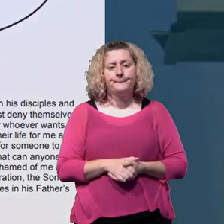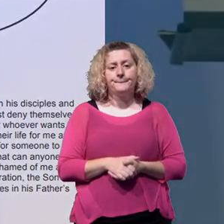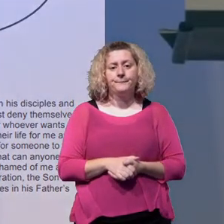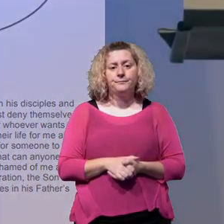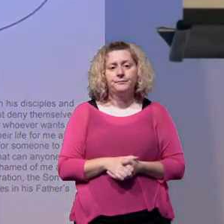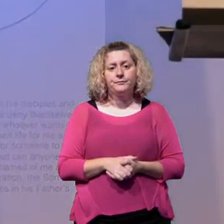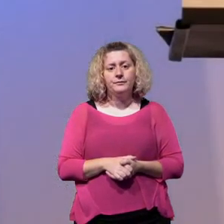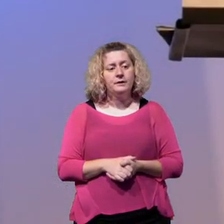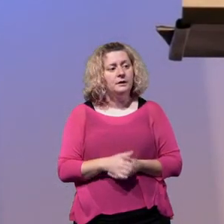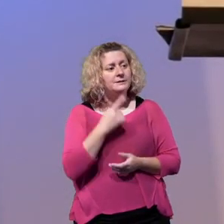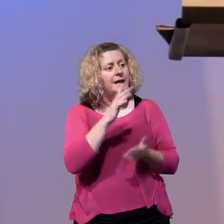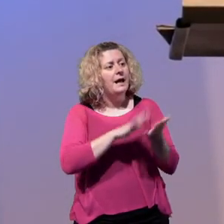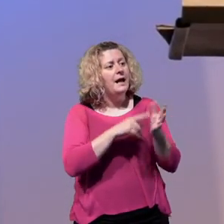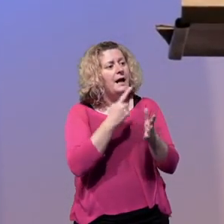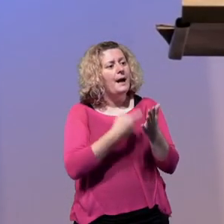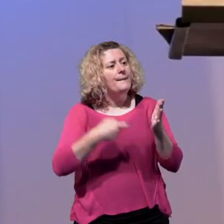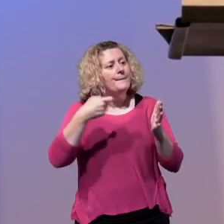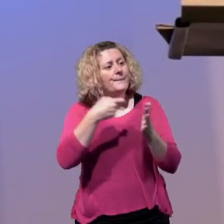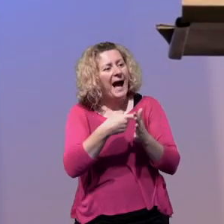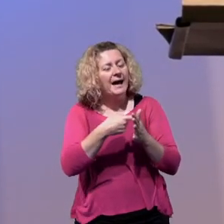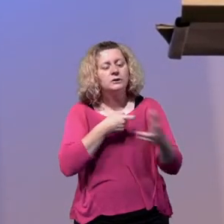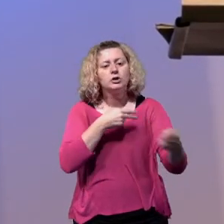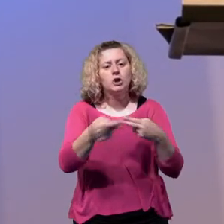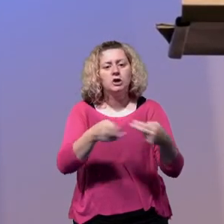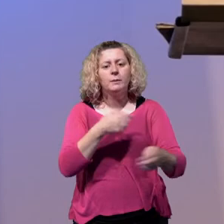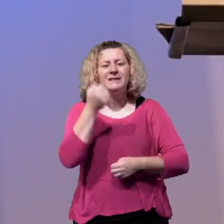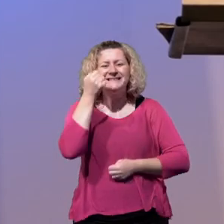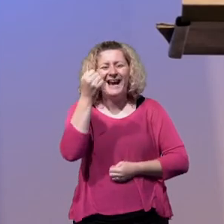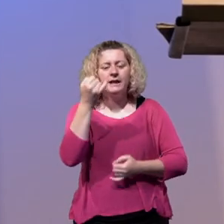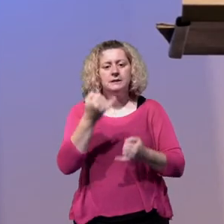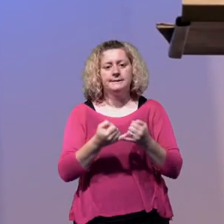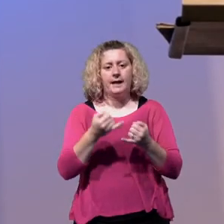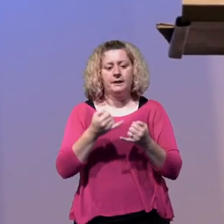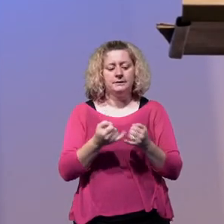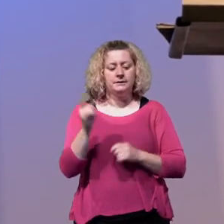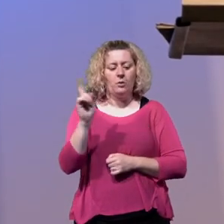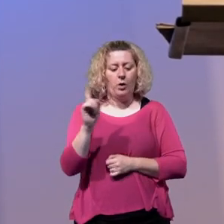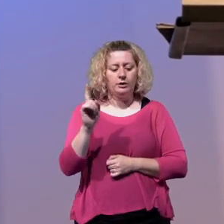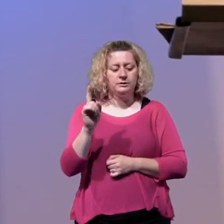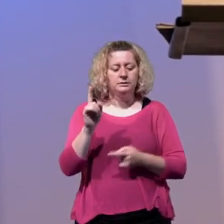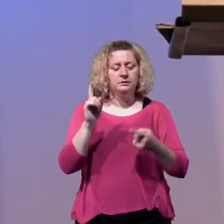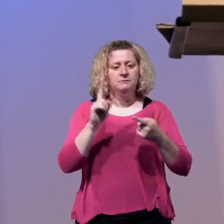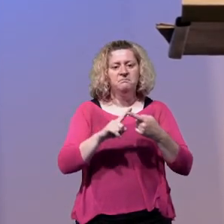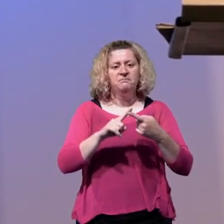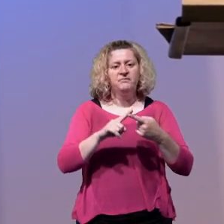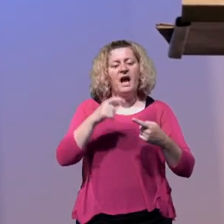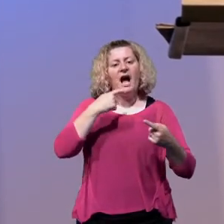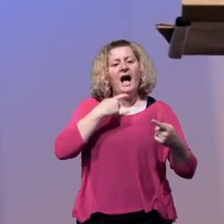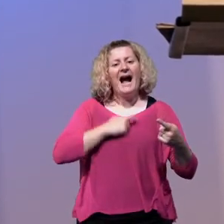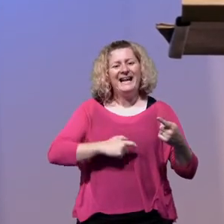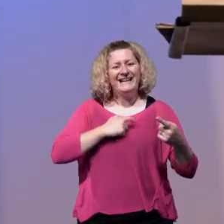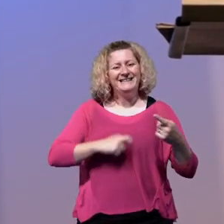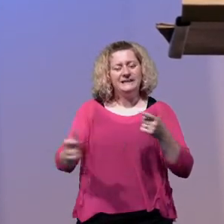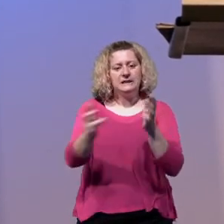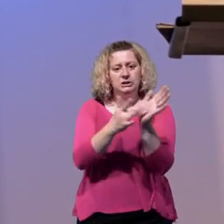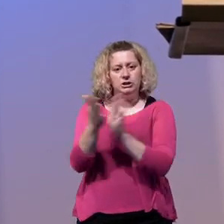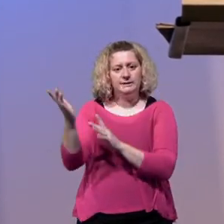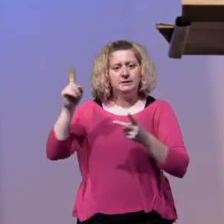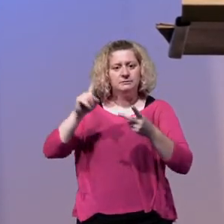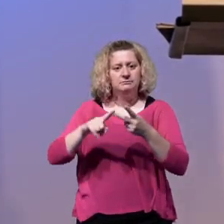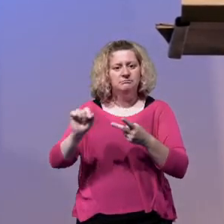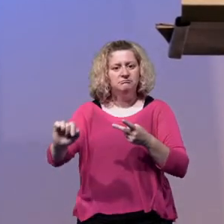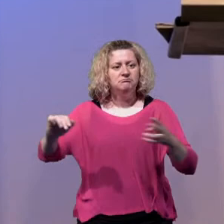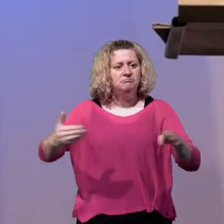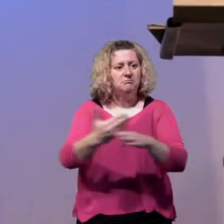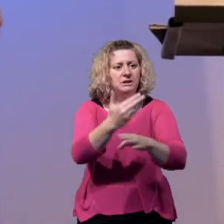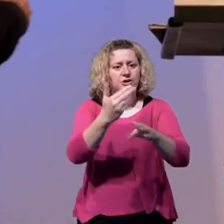you what Mark's gospel's about in 10 seconds. Here we are, 10 seconds, Mark's about. It's about the identity, the mission, and the call of Jesus. So there